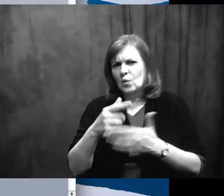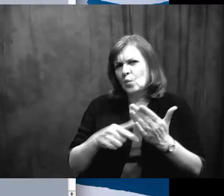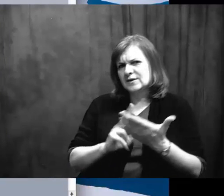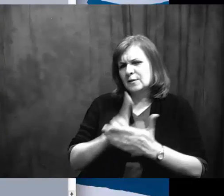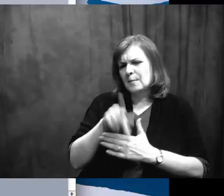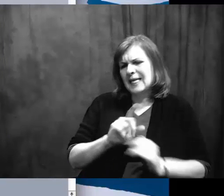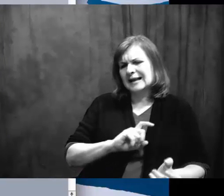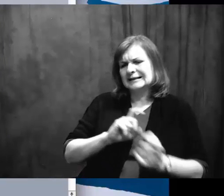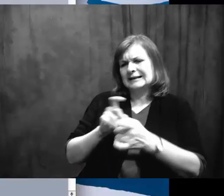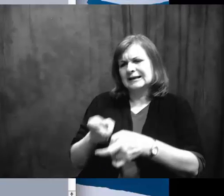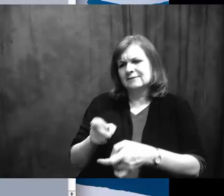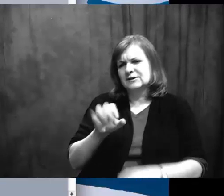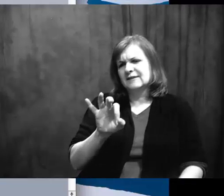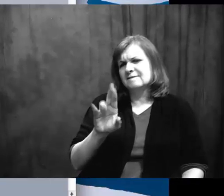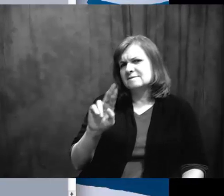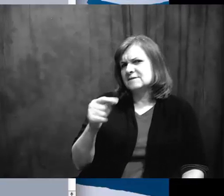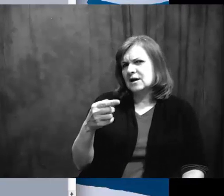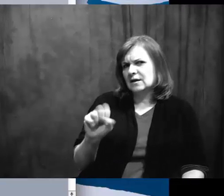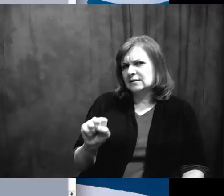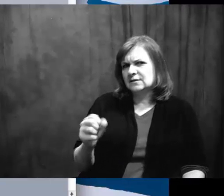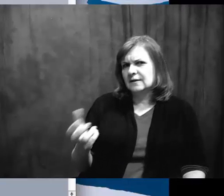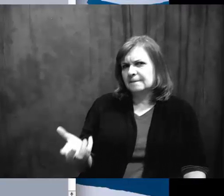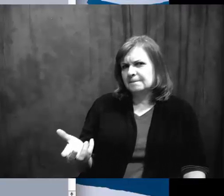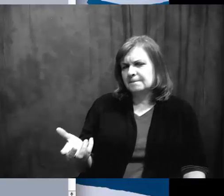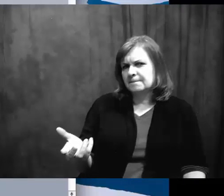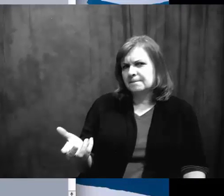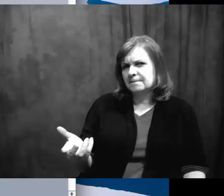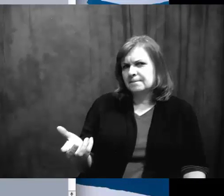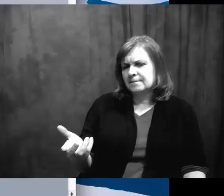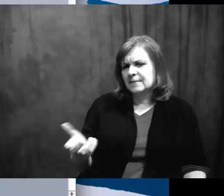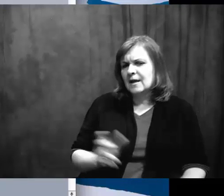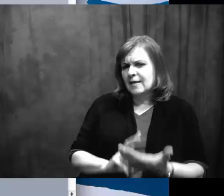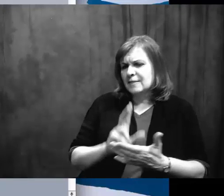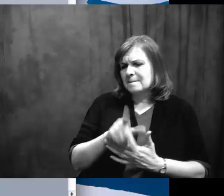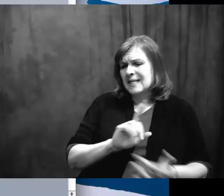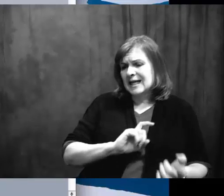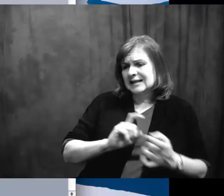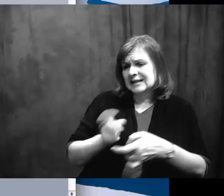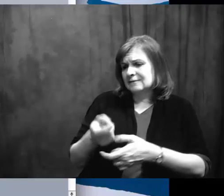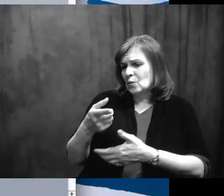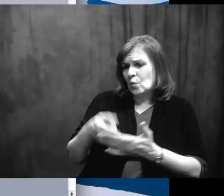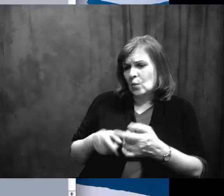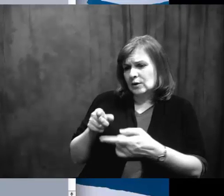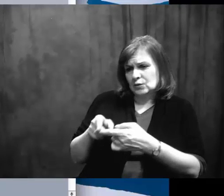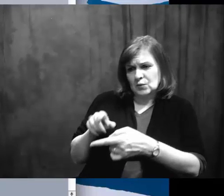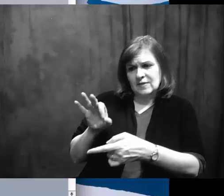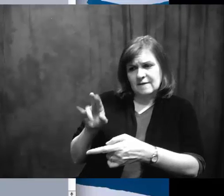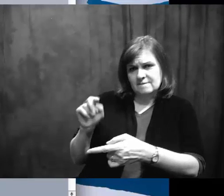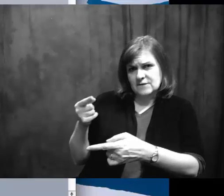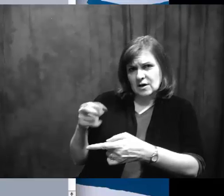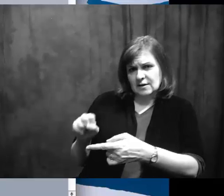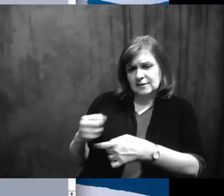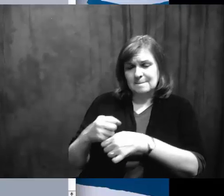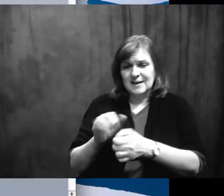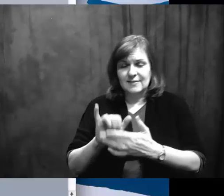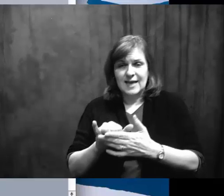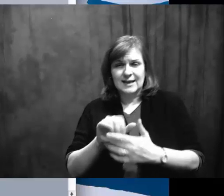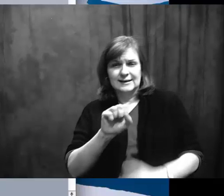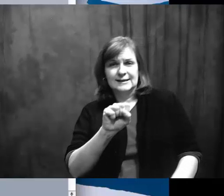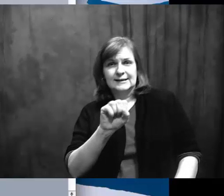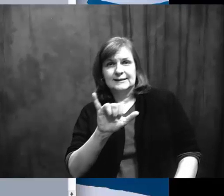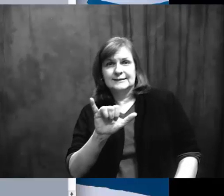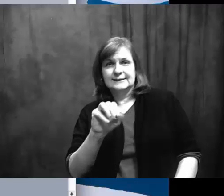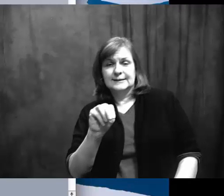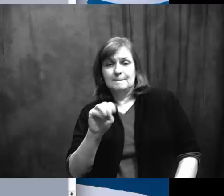benefit of the plant is to the fungus? What is the plant giving to the fungus to make this